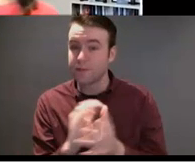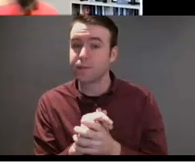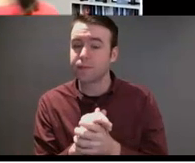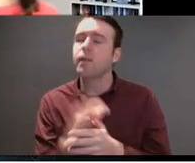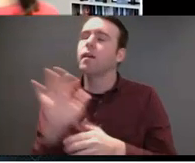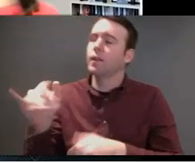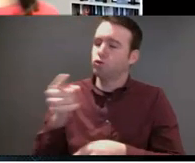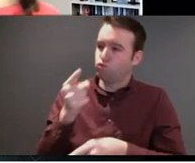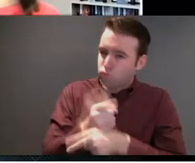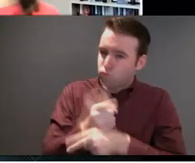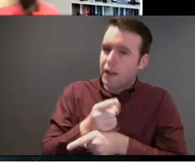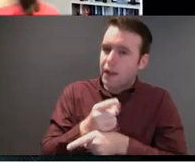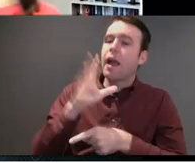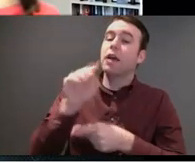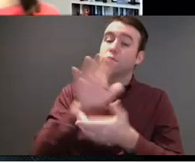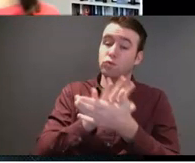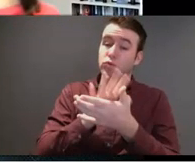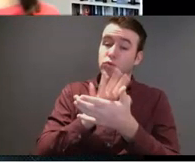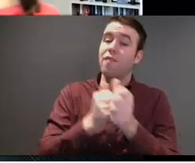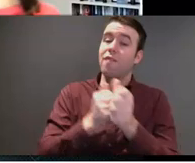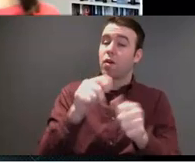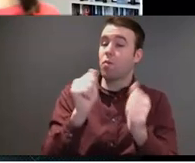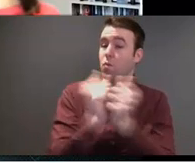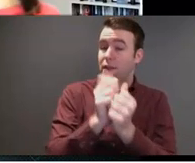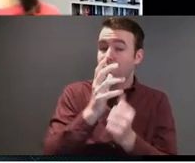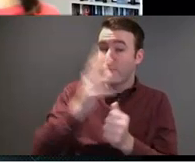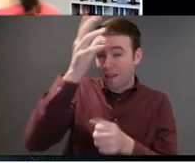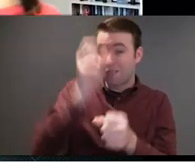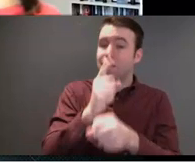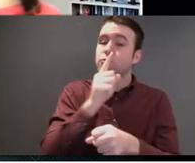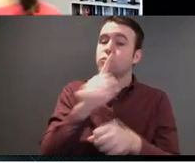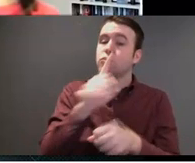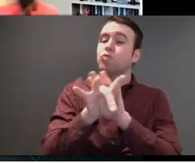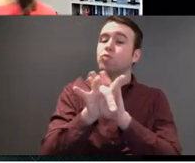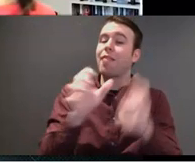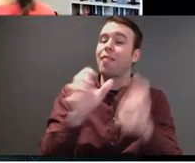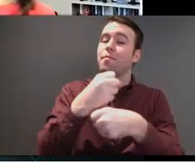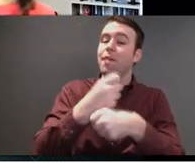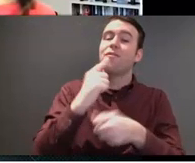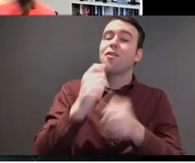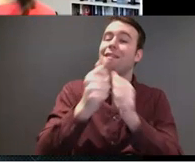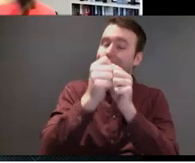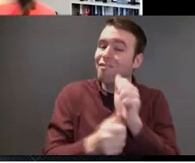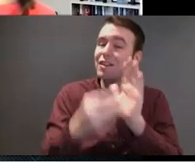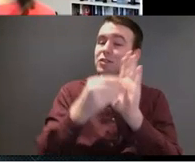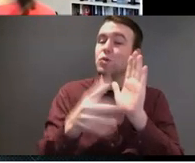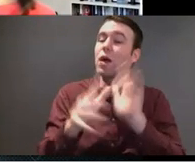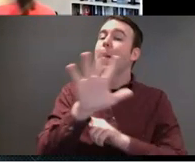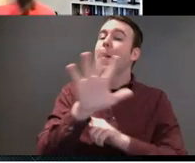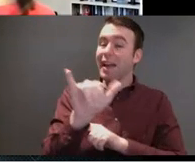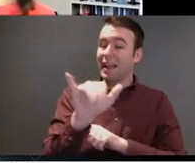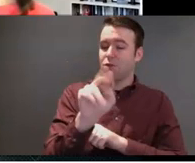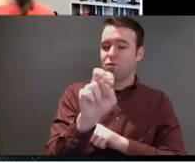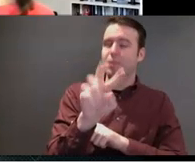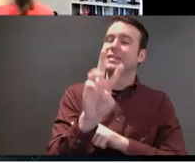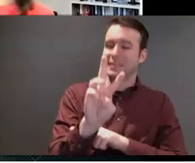Yeah, that's right. And schools will be following up with parents to make sure a choice has been made for every student by November